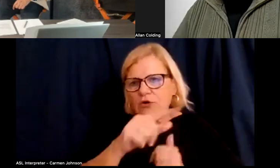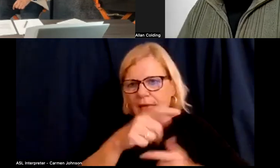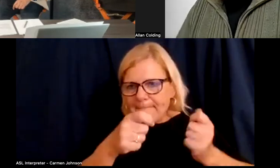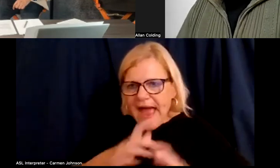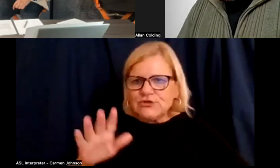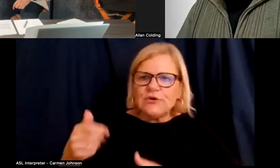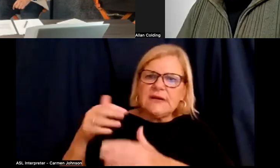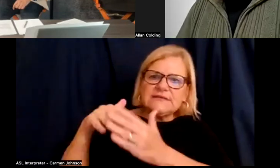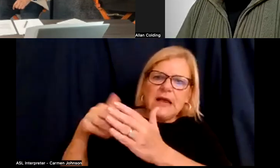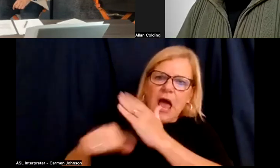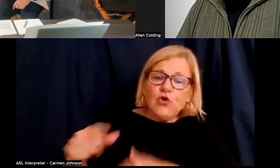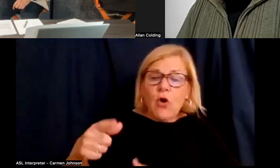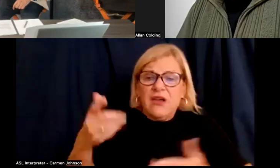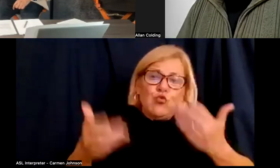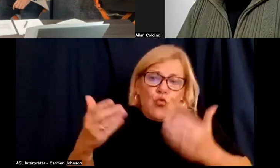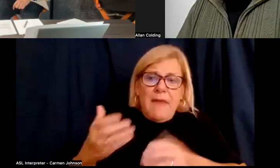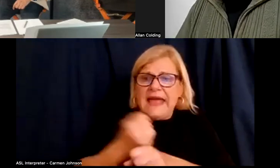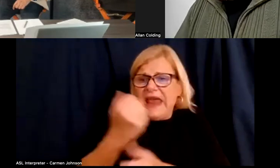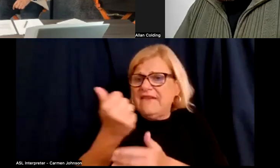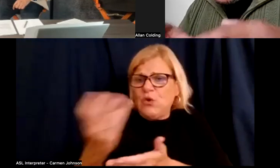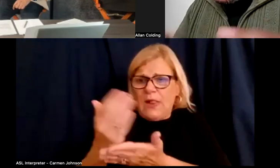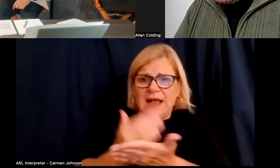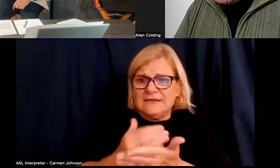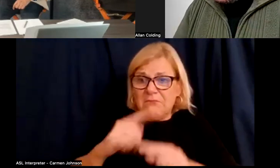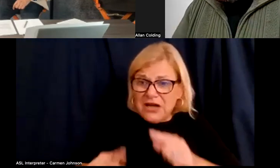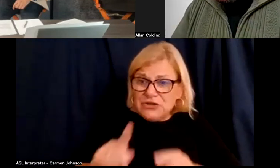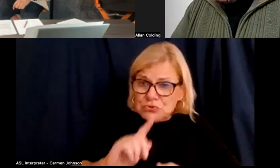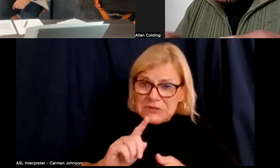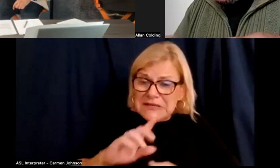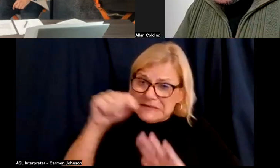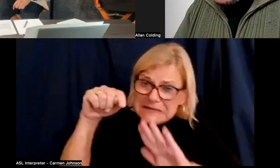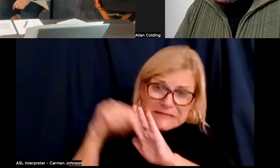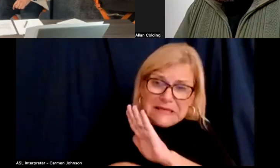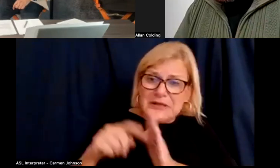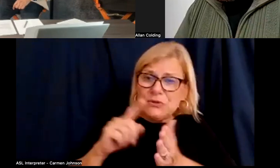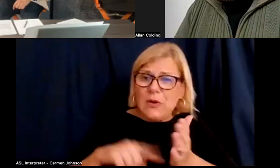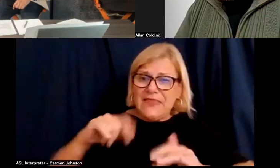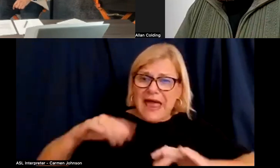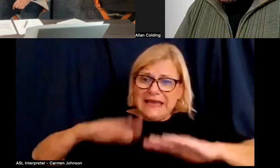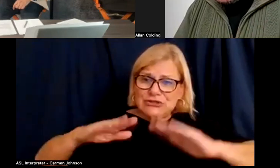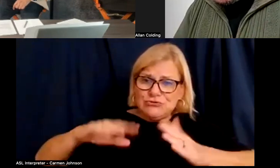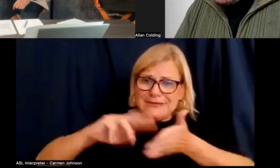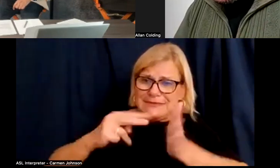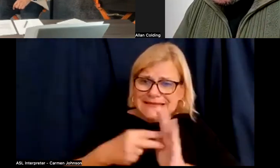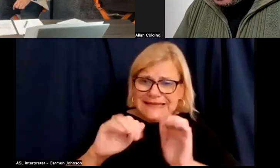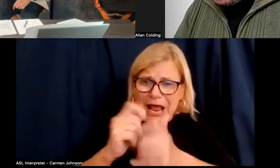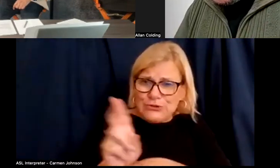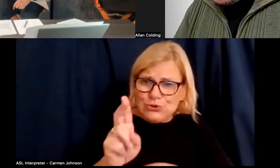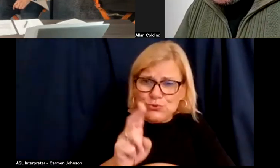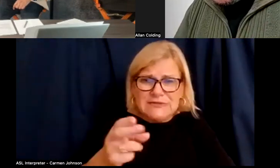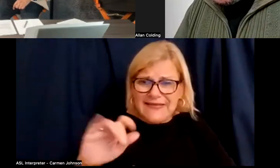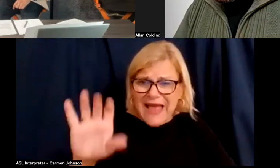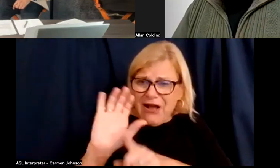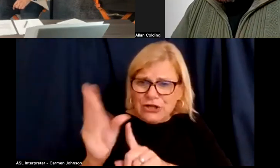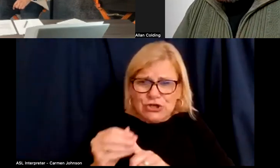studied under that. Yeah, you may have gotten a few lessons, but to get really deeply into what that instrument is and to how it's used in that